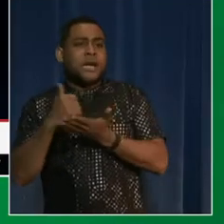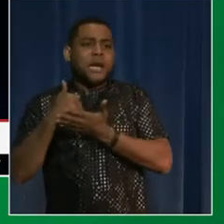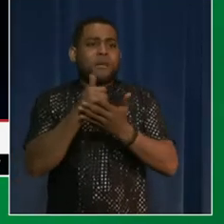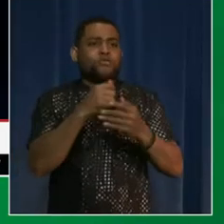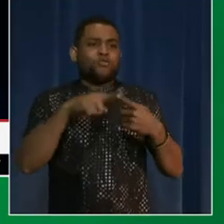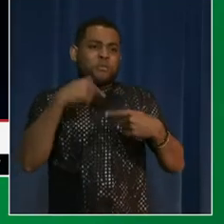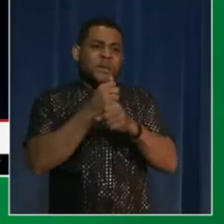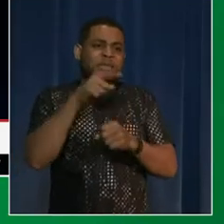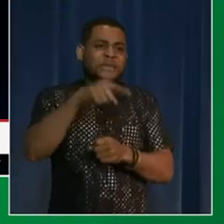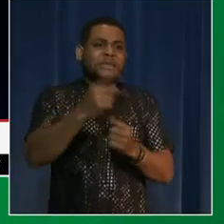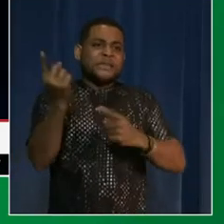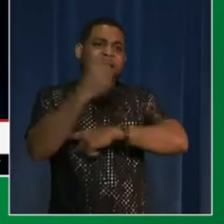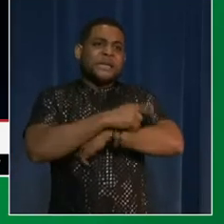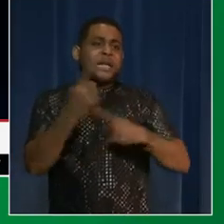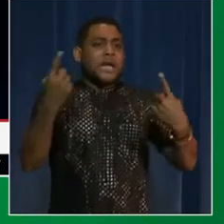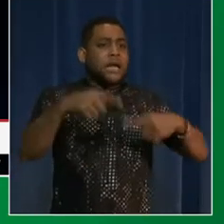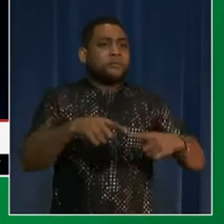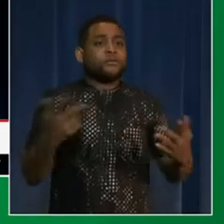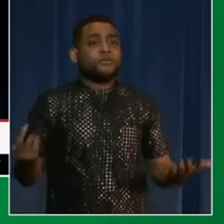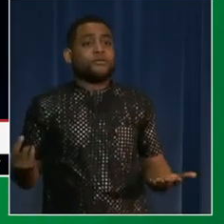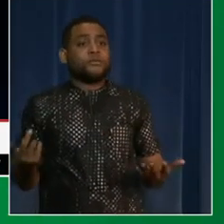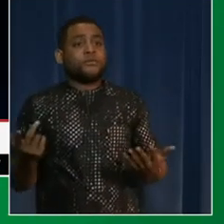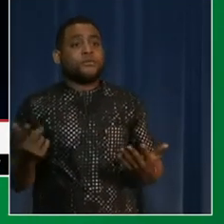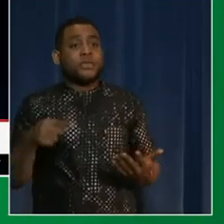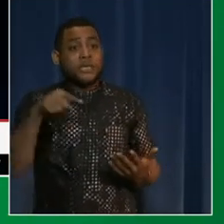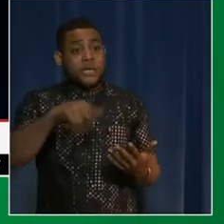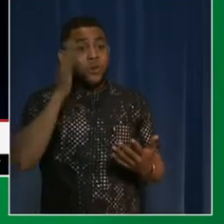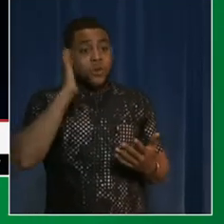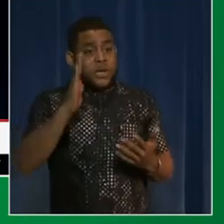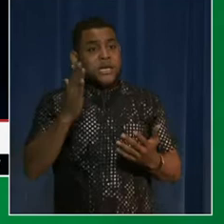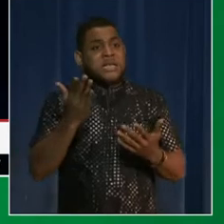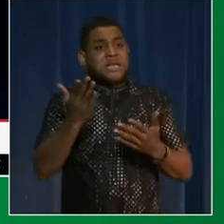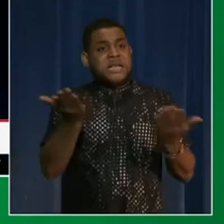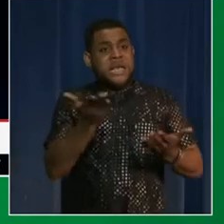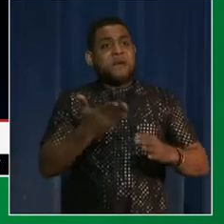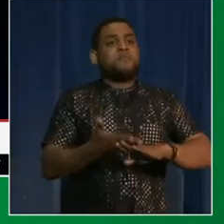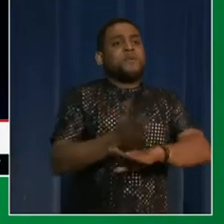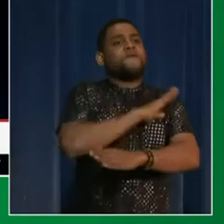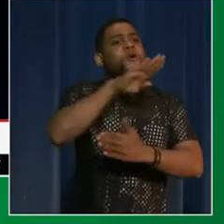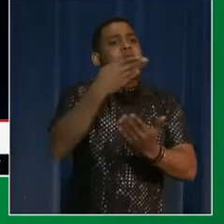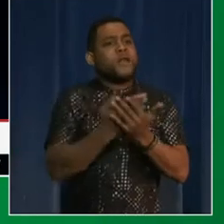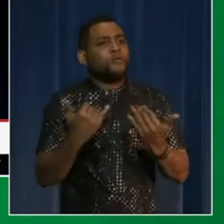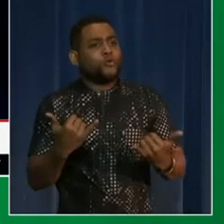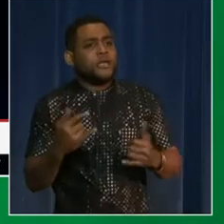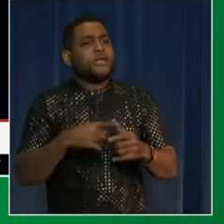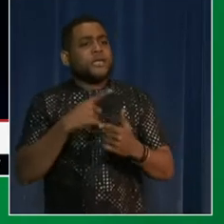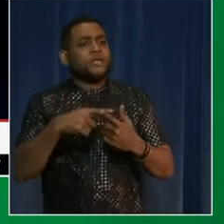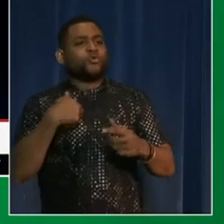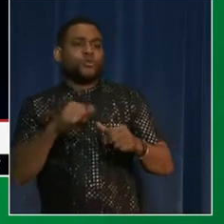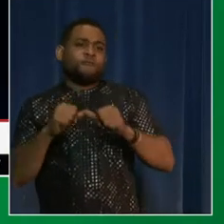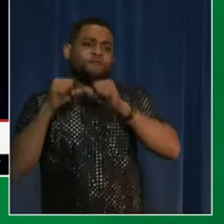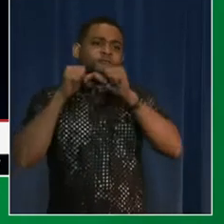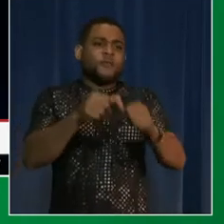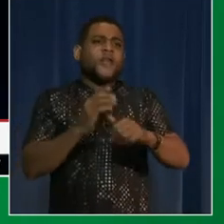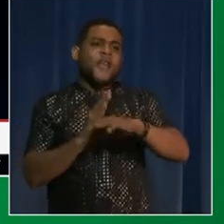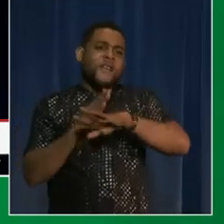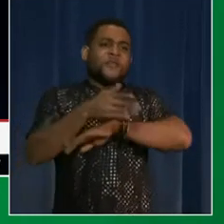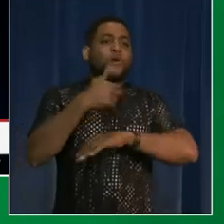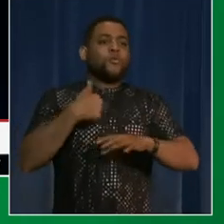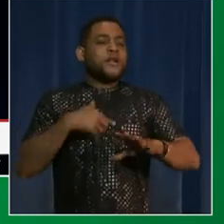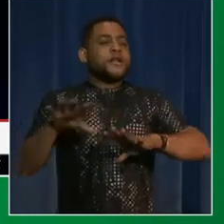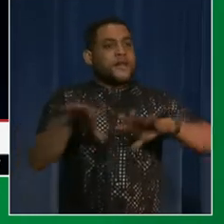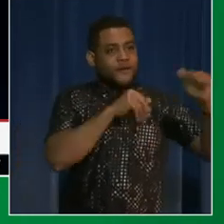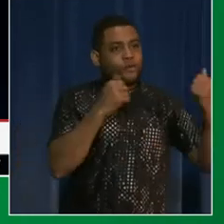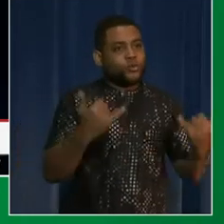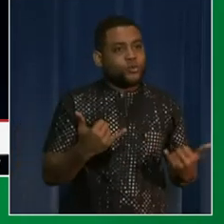possible too, who are going to be here or who were here before we got here today, and will be here well after we leave today. So let's